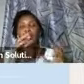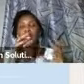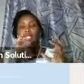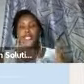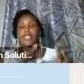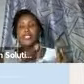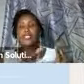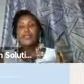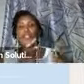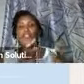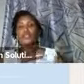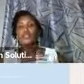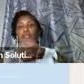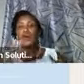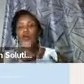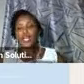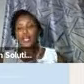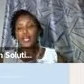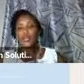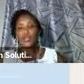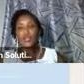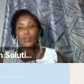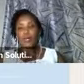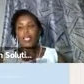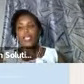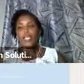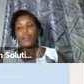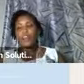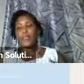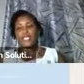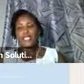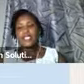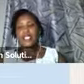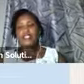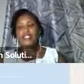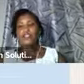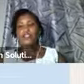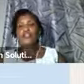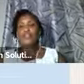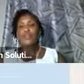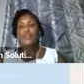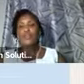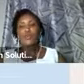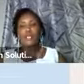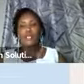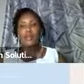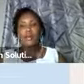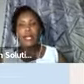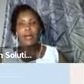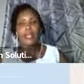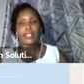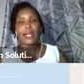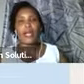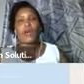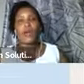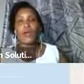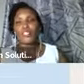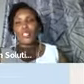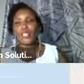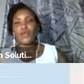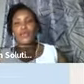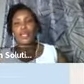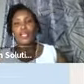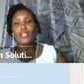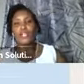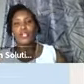you skills that you can use beyond your job. And then we have Panessa Training Institute. If you're looking to become a carpenter, we will